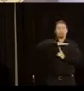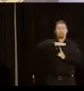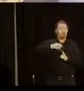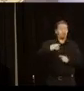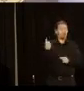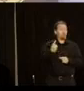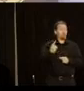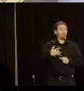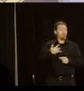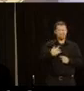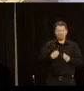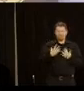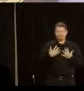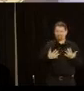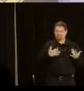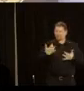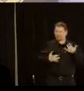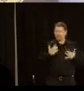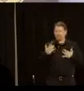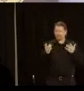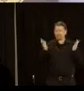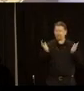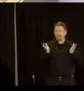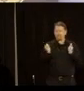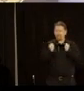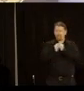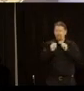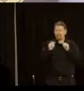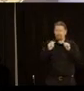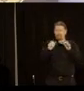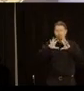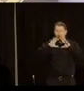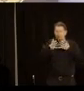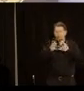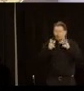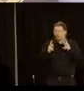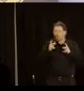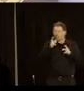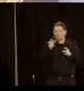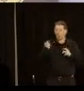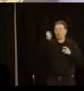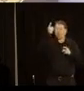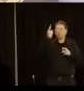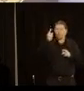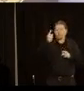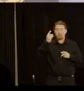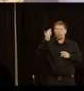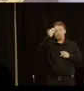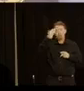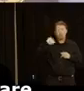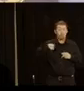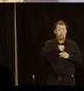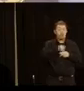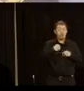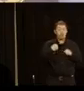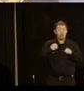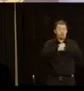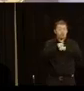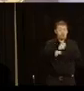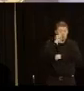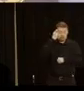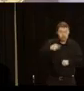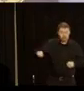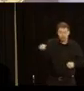to a community that understands that we're here for you, that we're fighting for you, and that you also fight alongside with us, because there's so